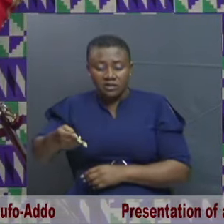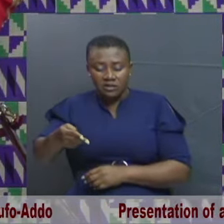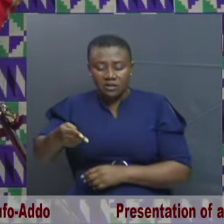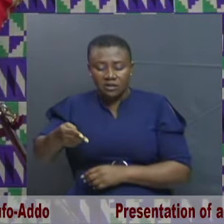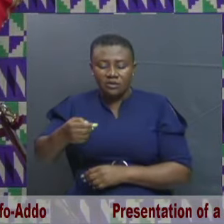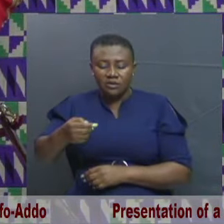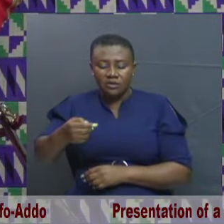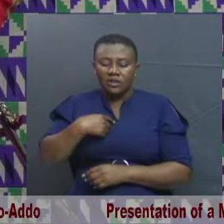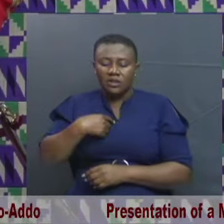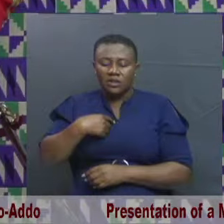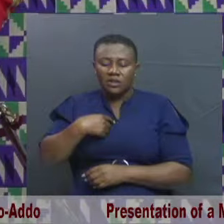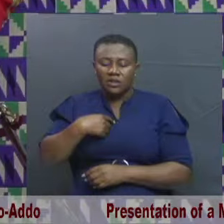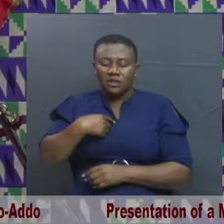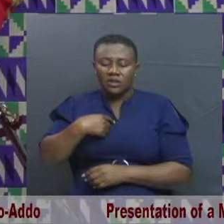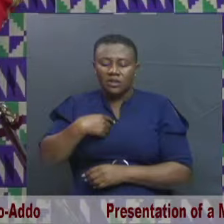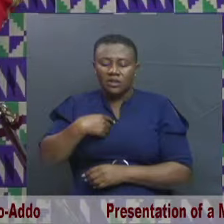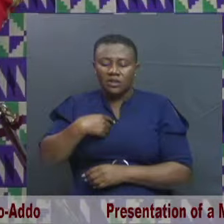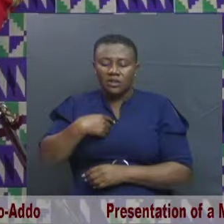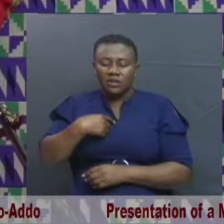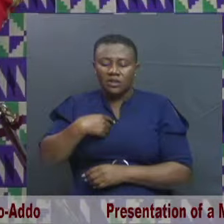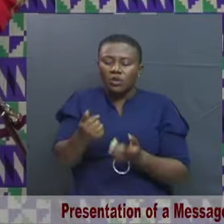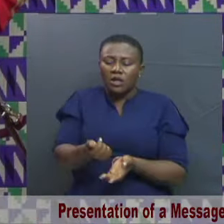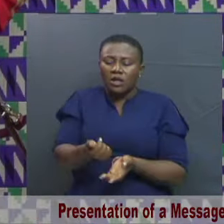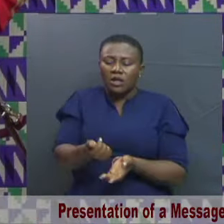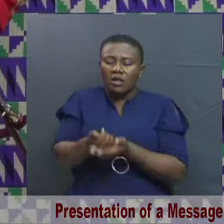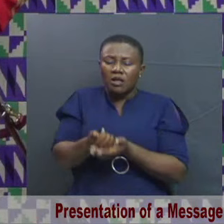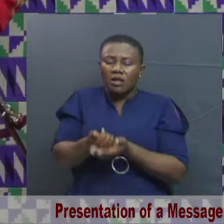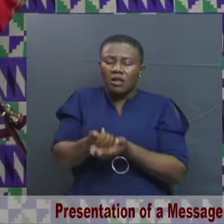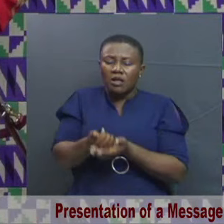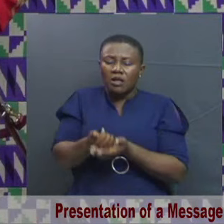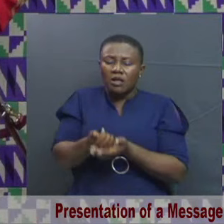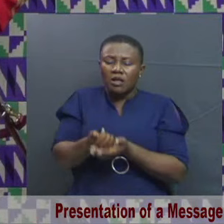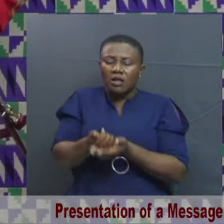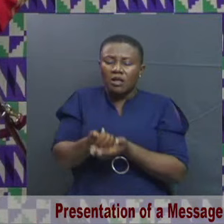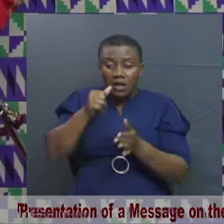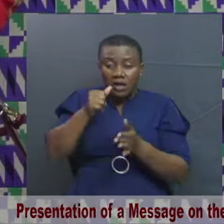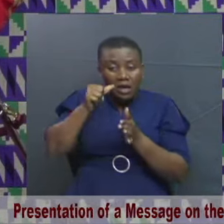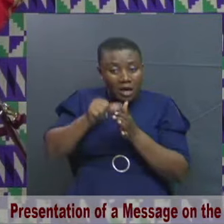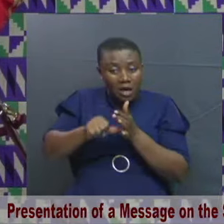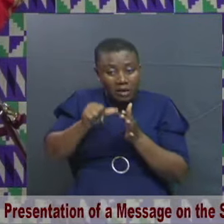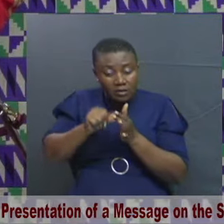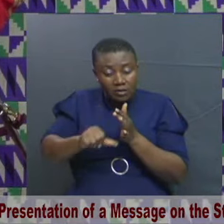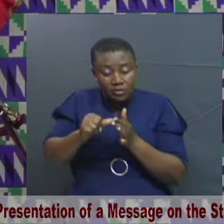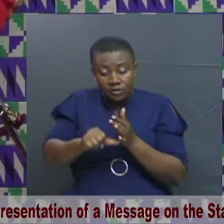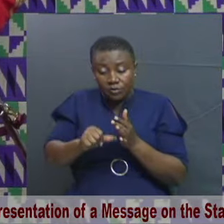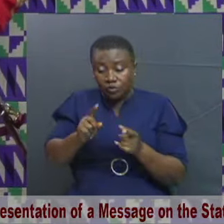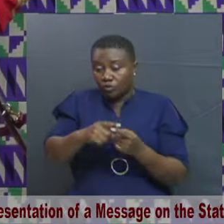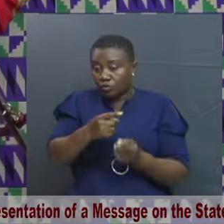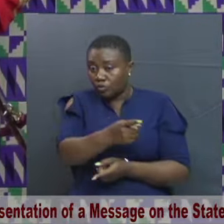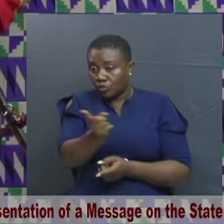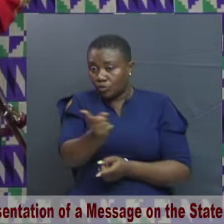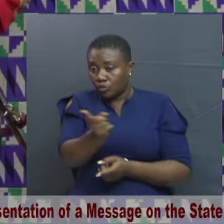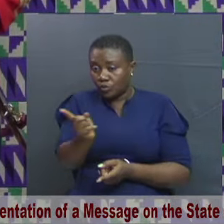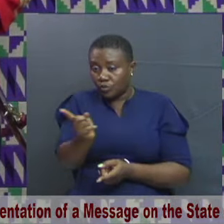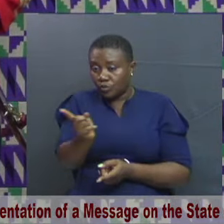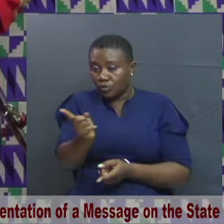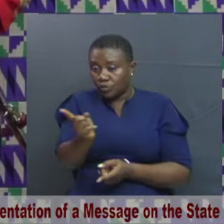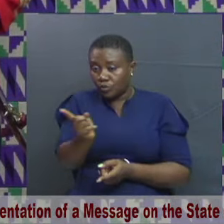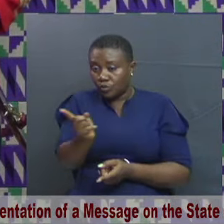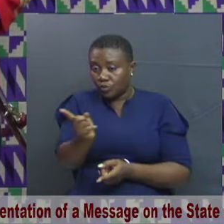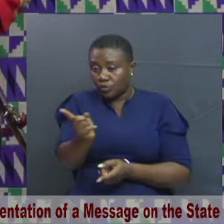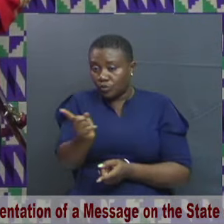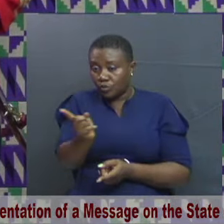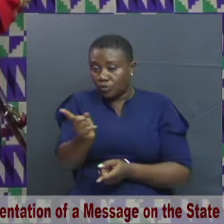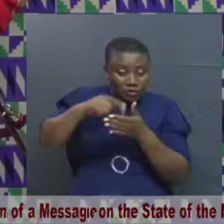device which will help bring accountability into your hands with the performance